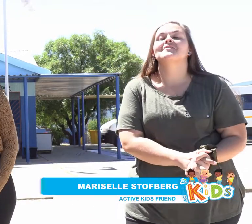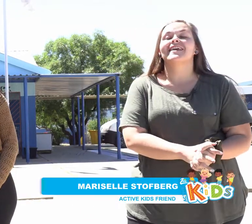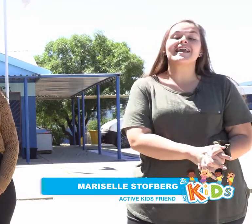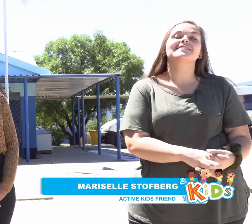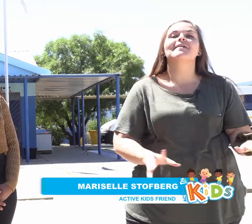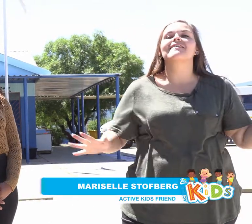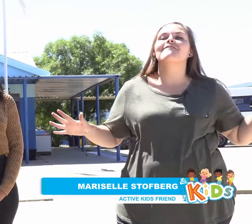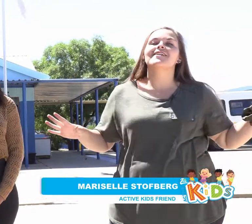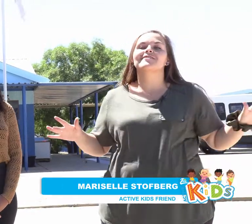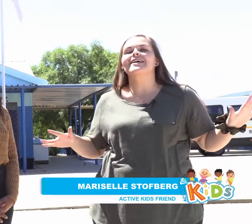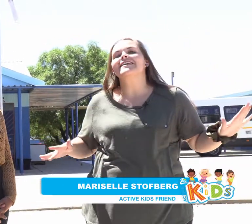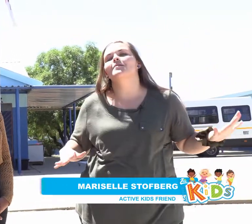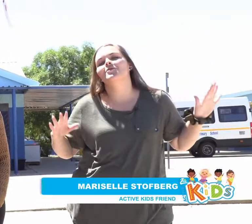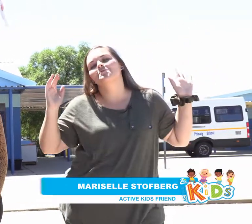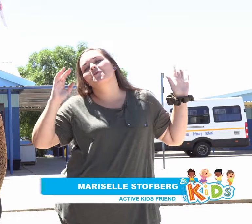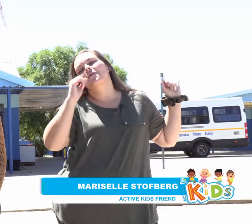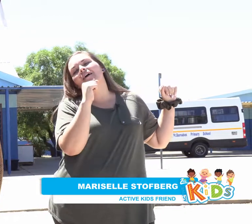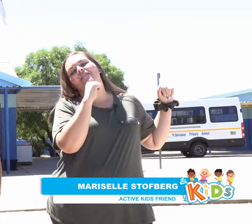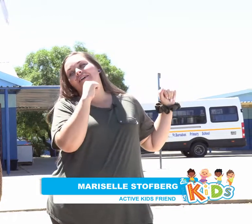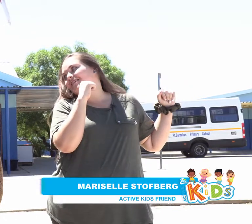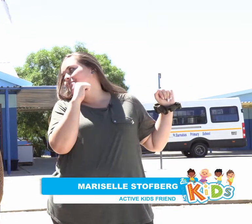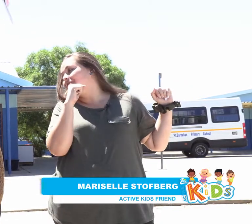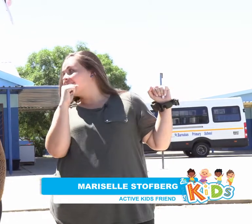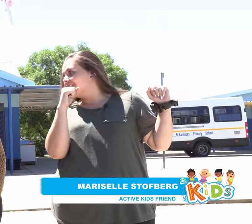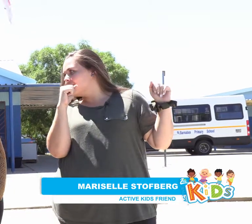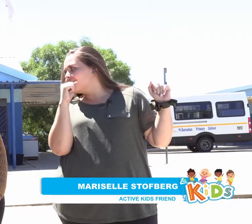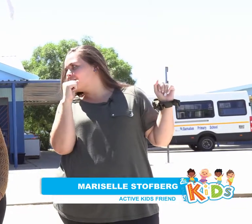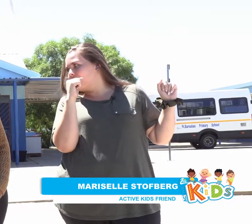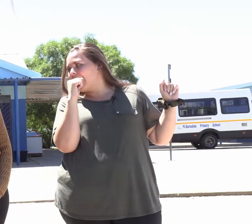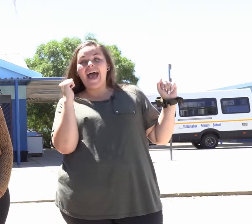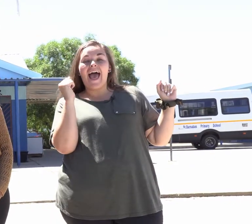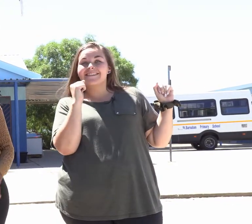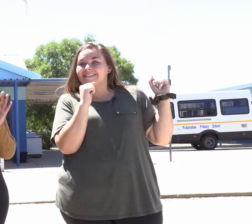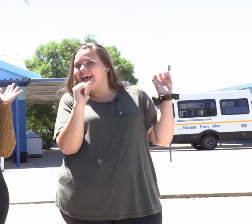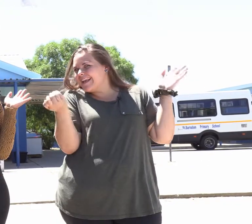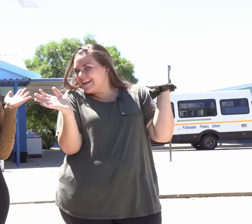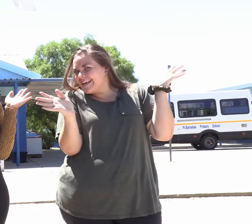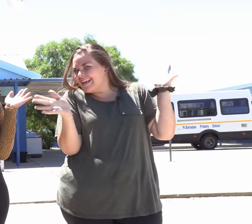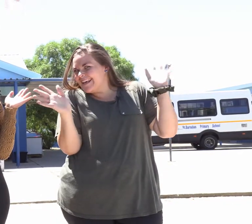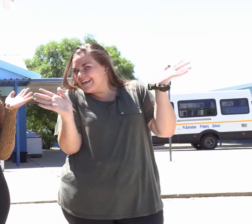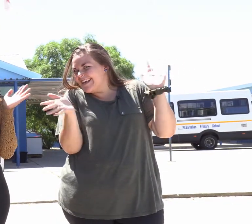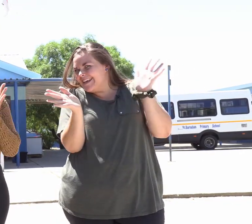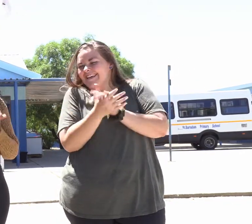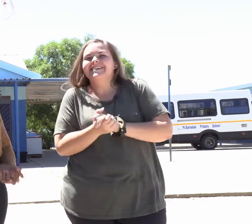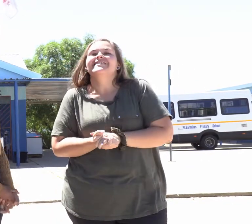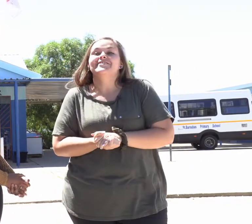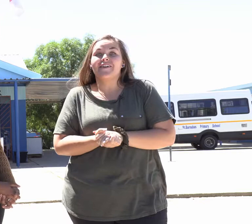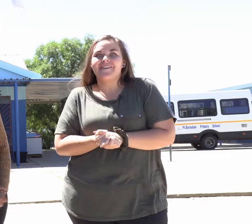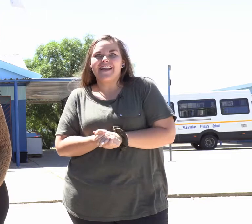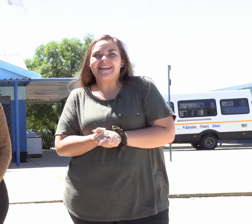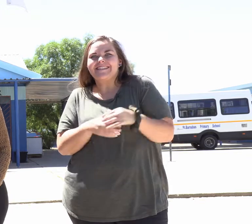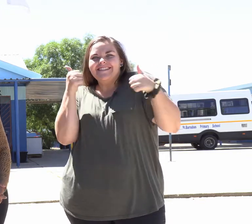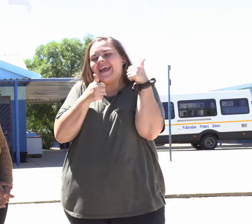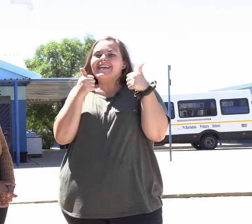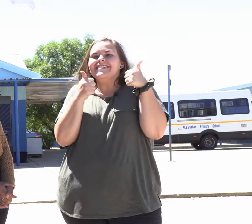had so much fun with the kids, but the fun does not end here because, Pugo, we are very excited because next up it's Zoey and Zacky. Ooh! So